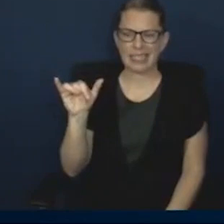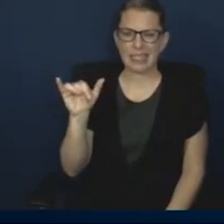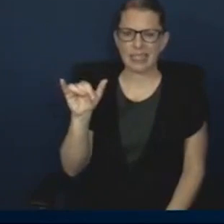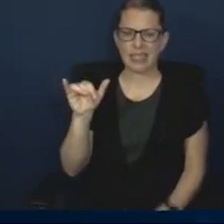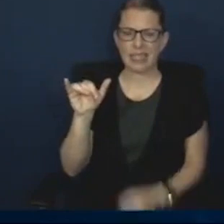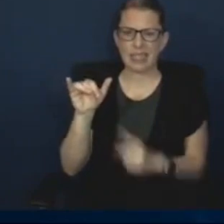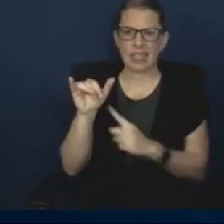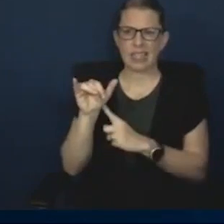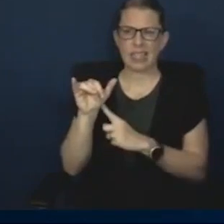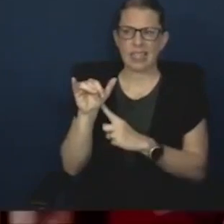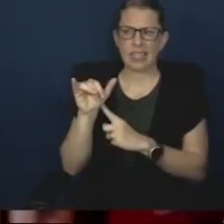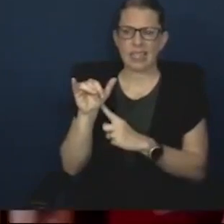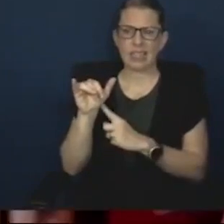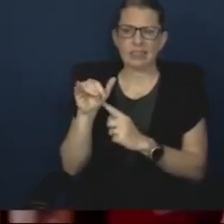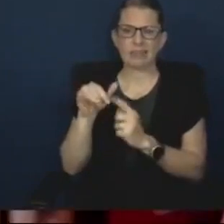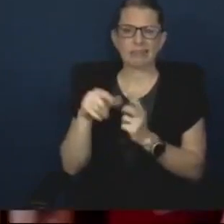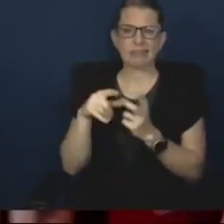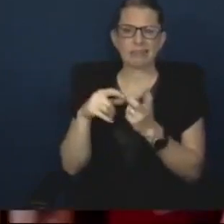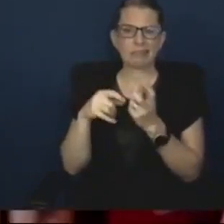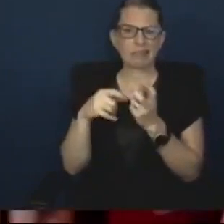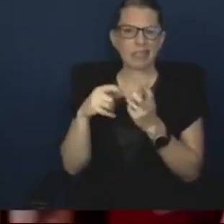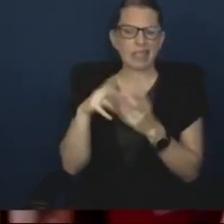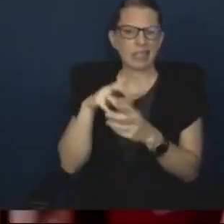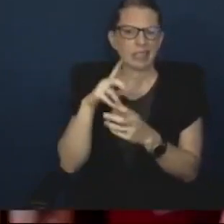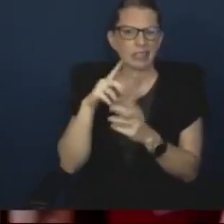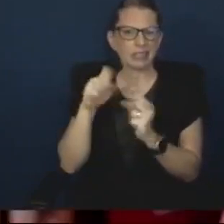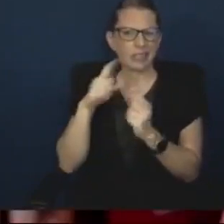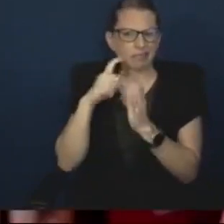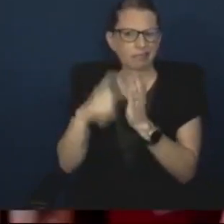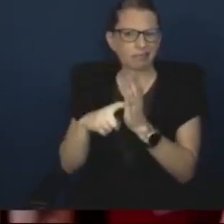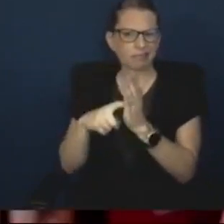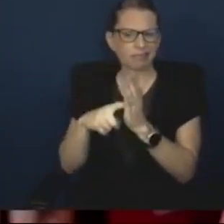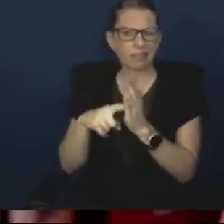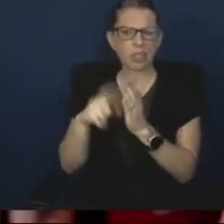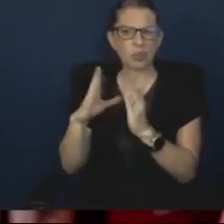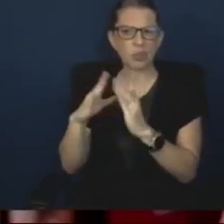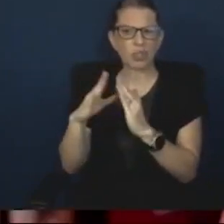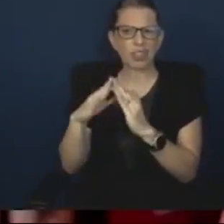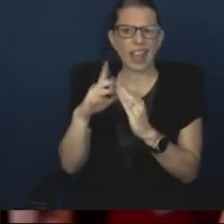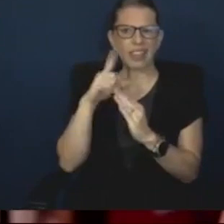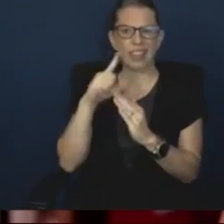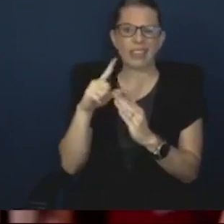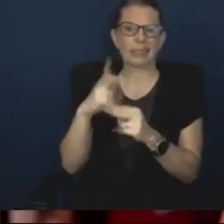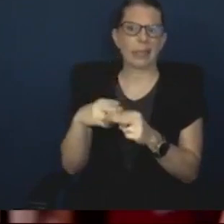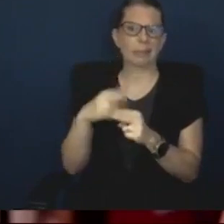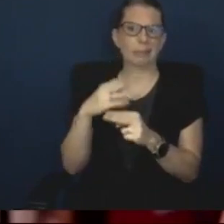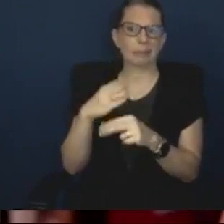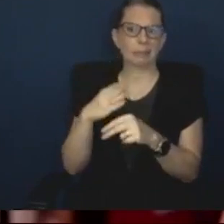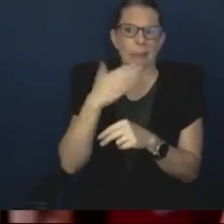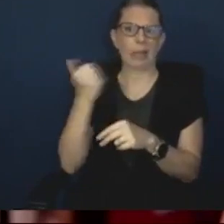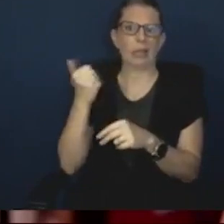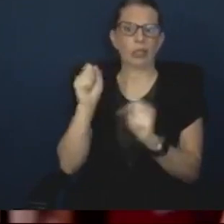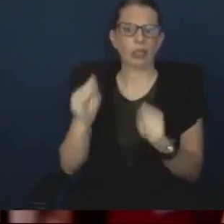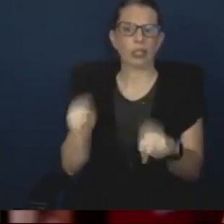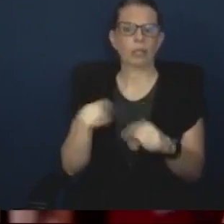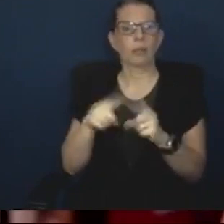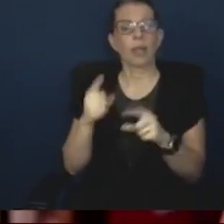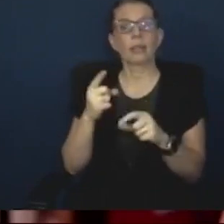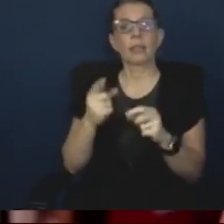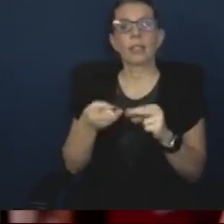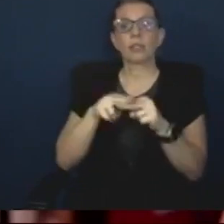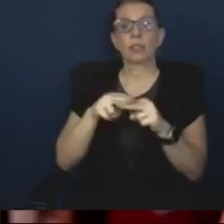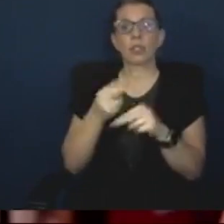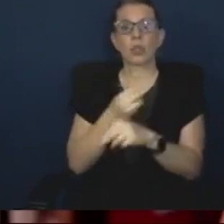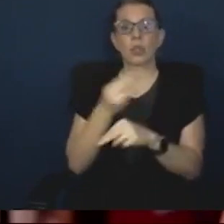it implies immunity. But I think they could have done better, frankly. But like everything else, with increased use, it'll roll off